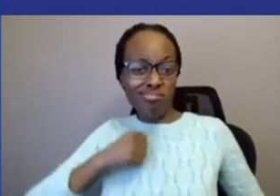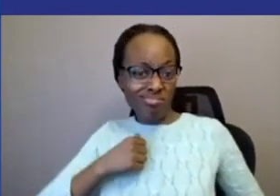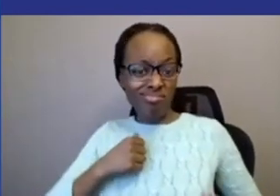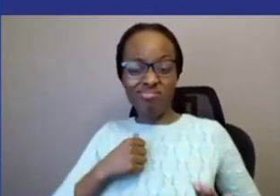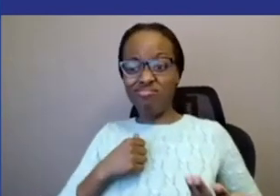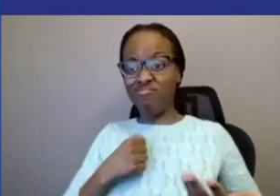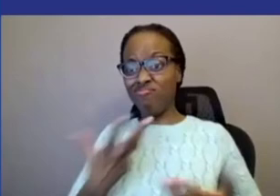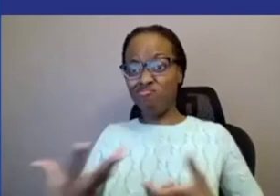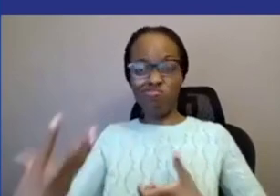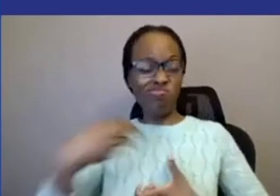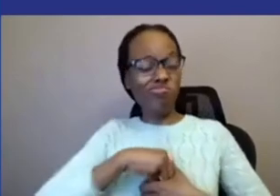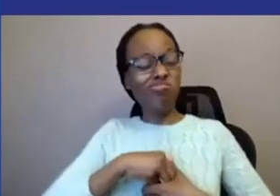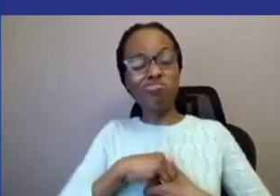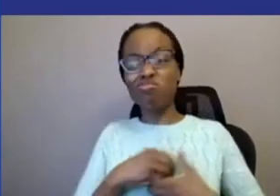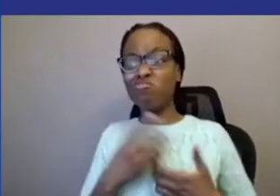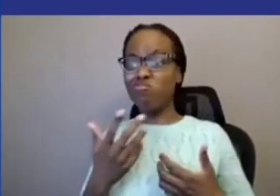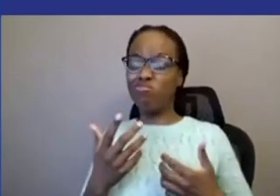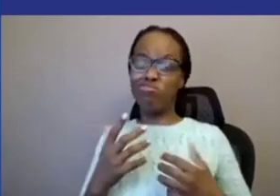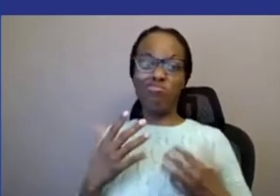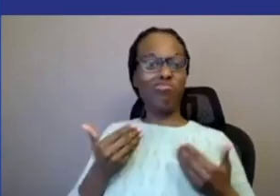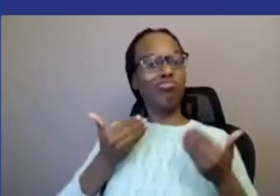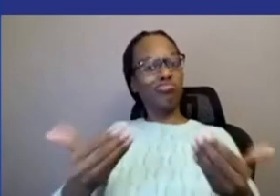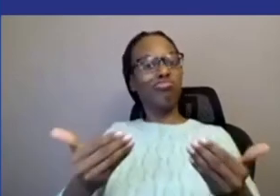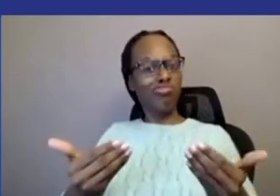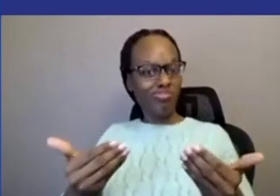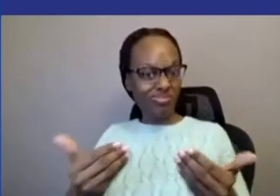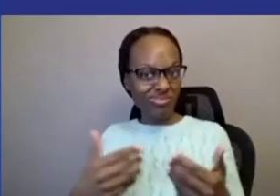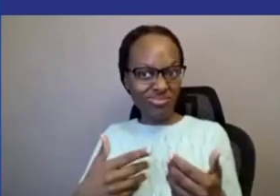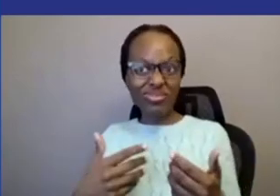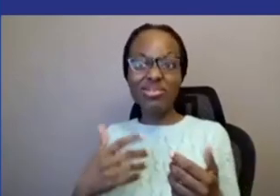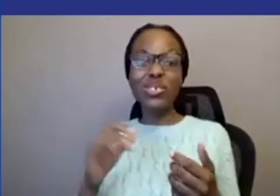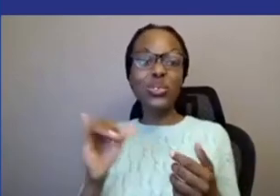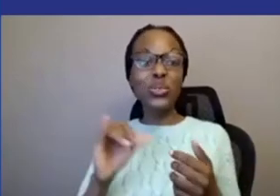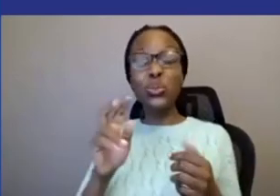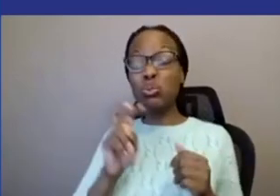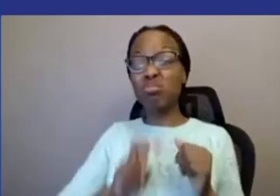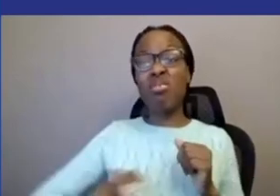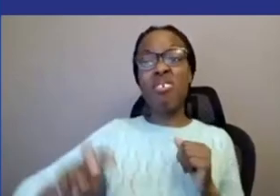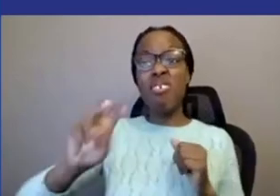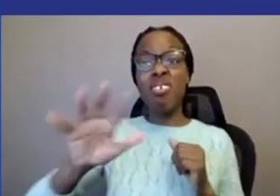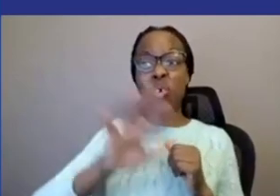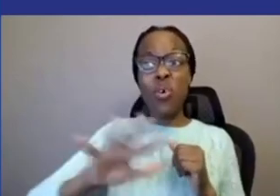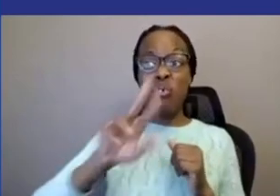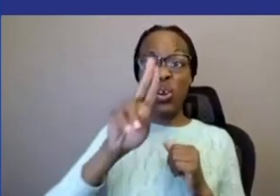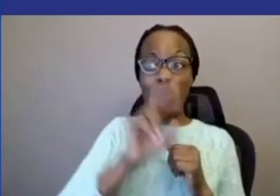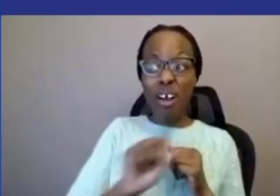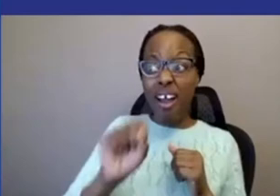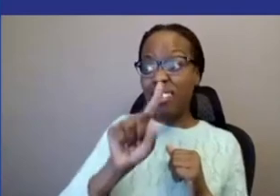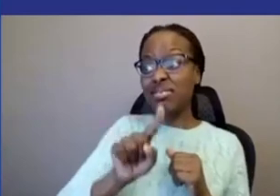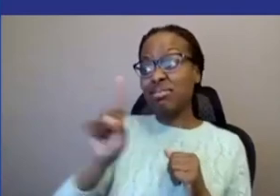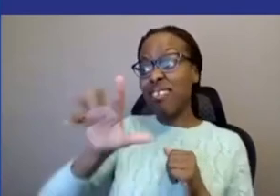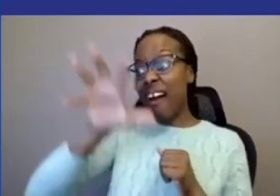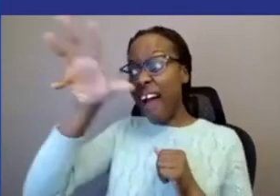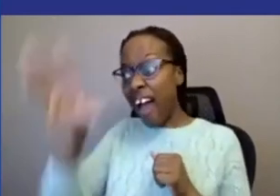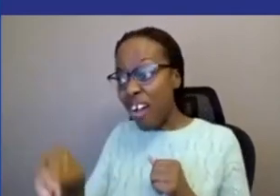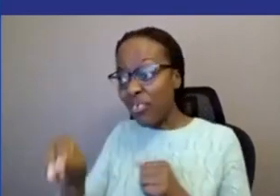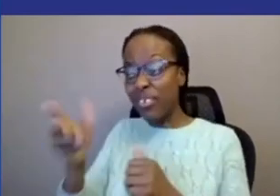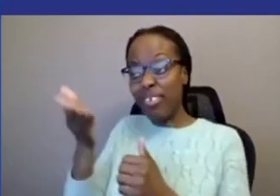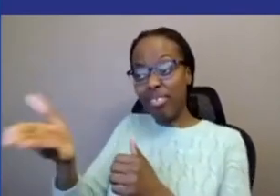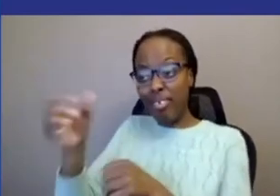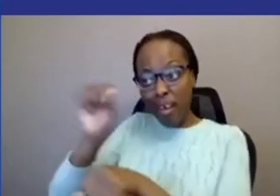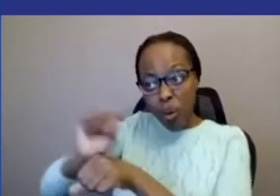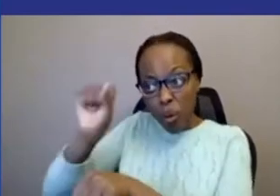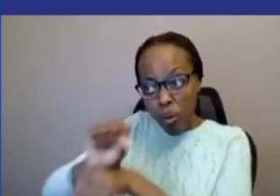to work across it, the continent to the motherland and work hands-on with people in Africa. You know, it's